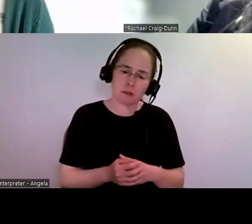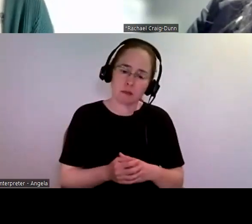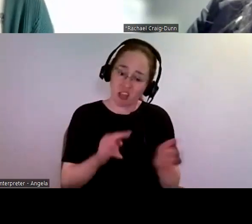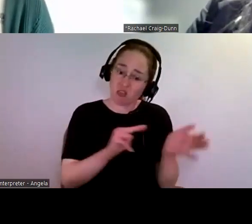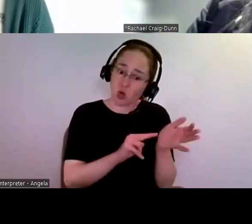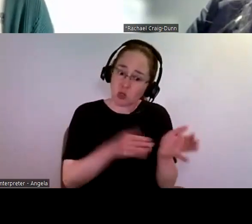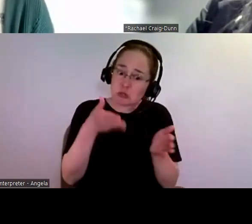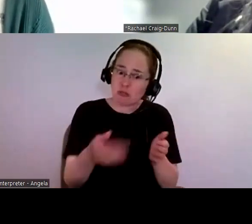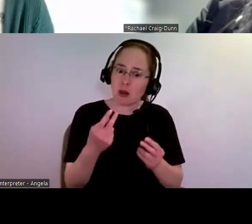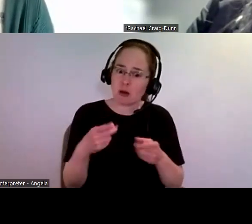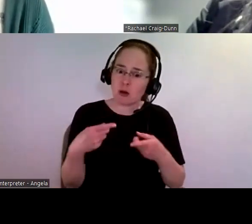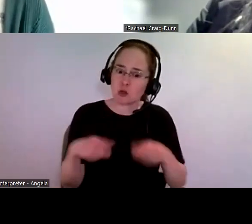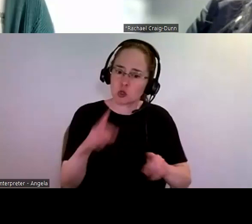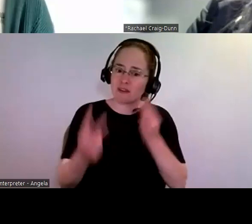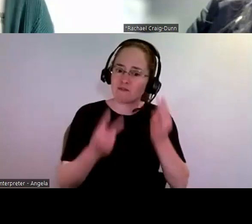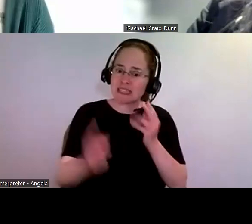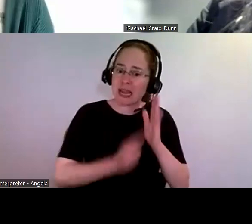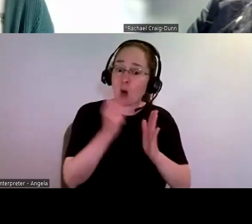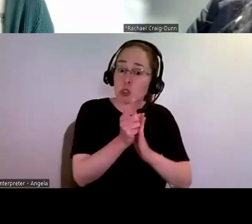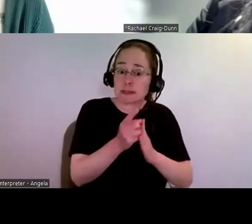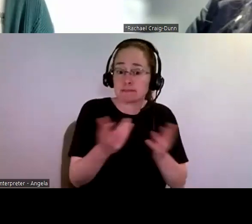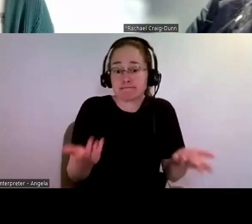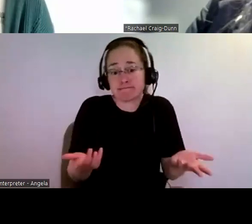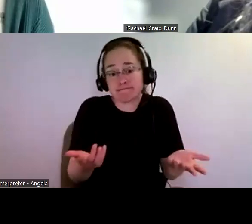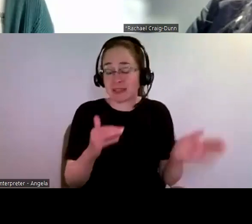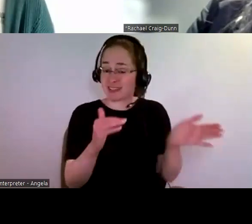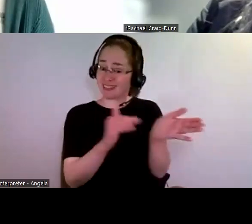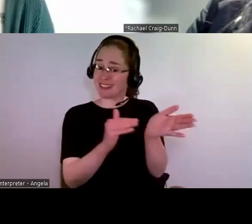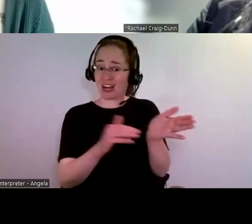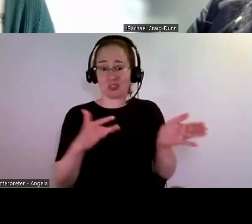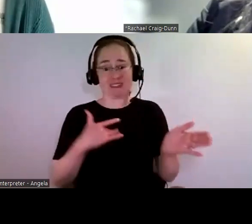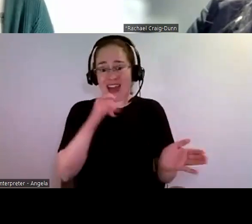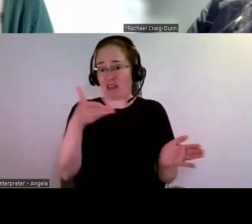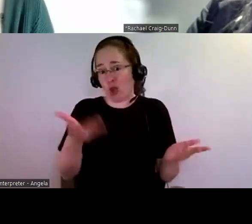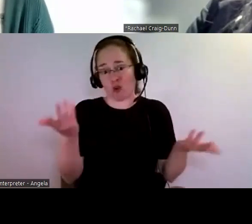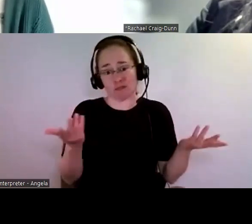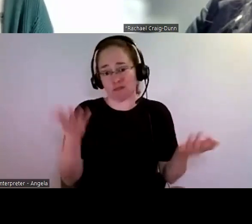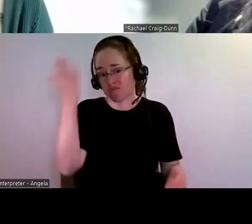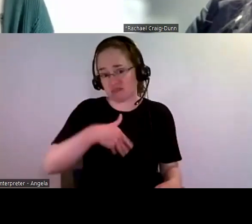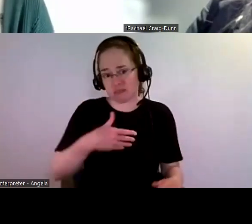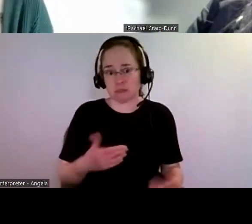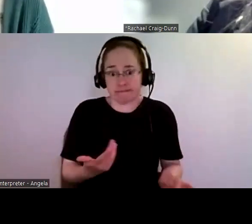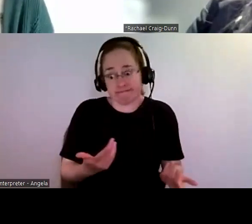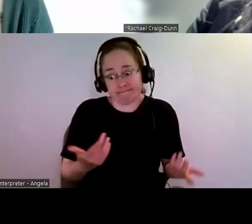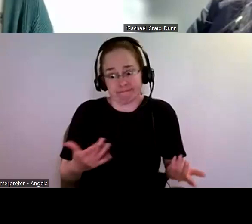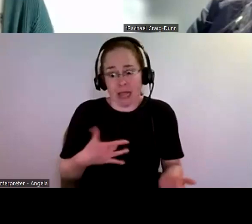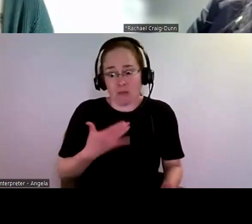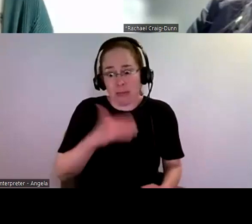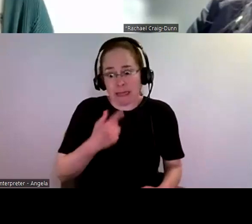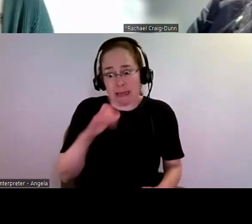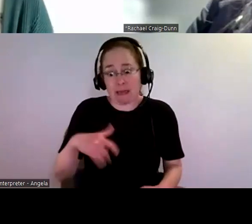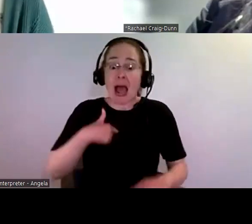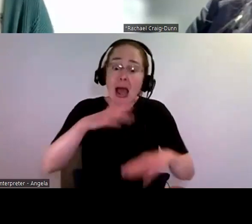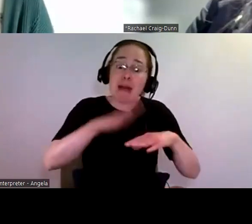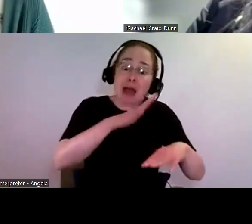during visiting hours. And for good or for bad, the doctor's usually not there. And, I feel kind of bad about it, but I'm there on call,